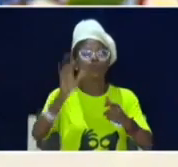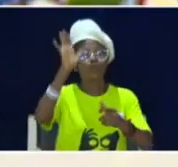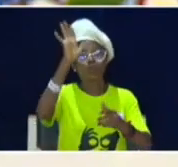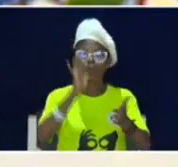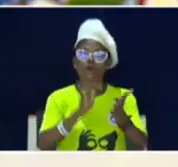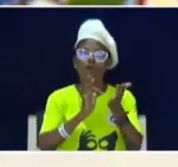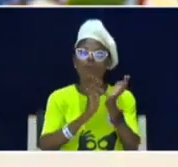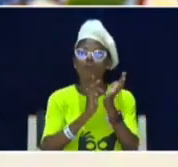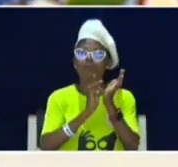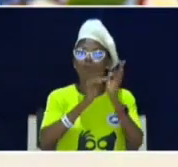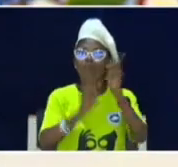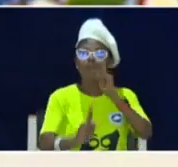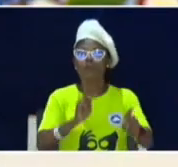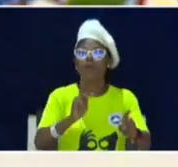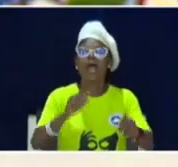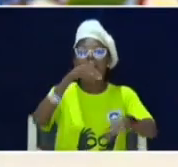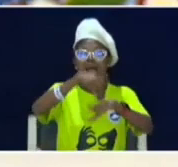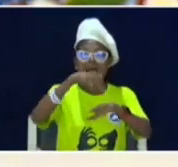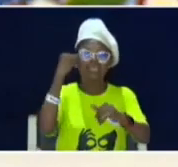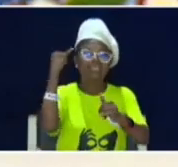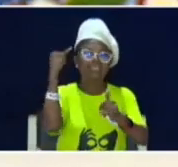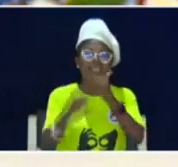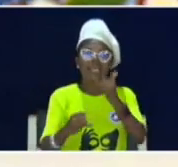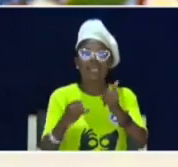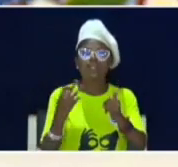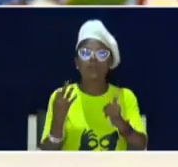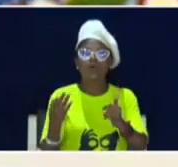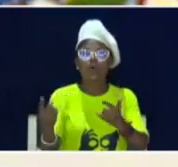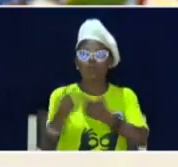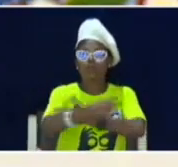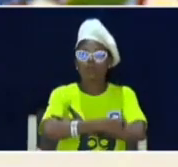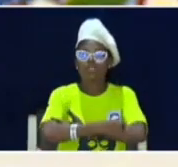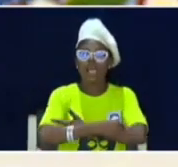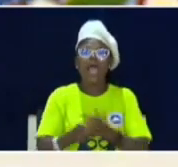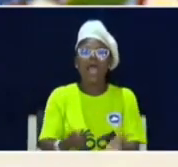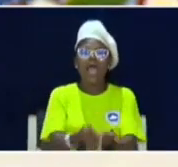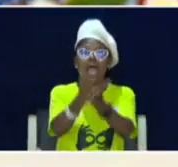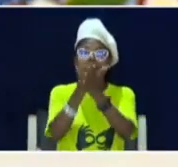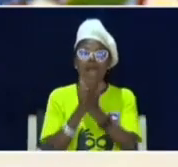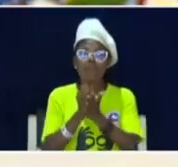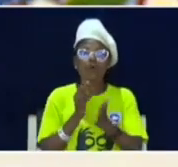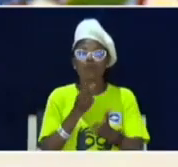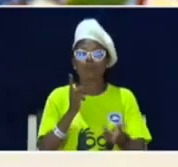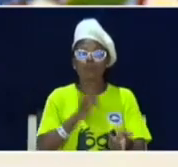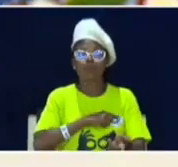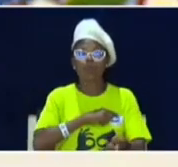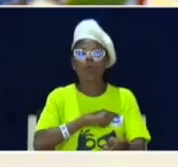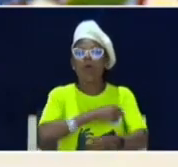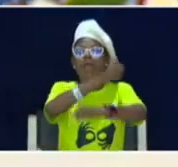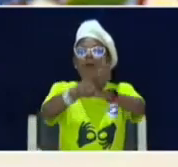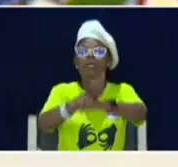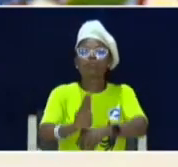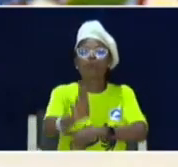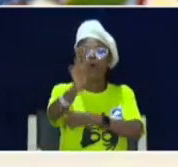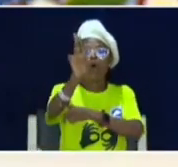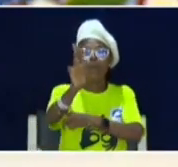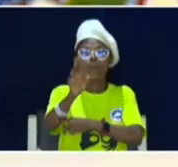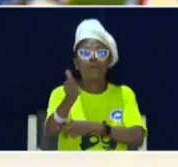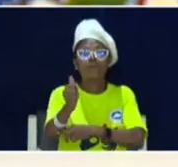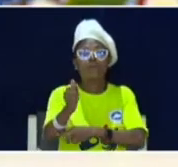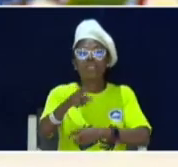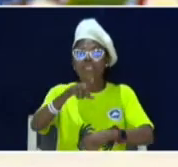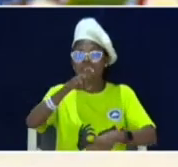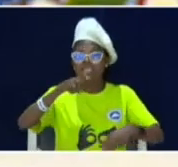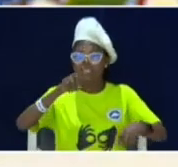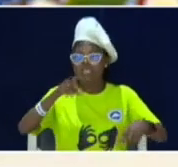power. And at the end of today, cause us to mount up with wings as eagles. In the name of Jesus